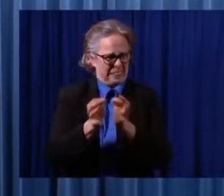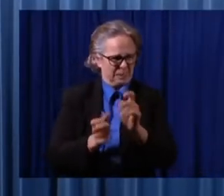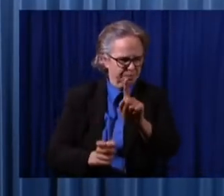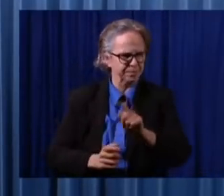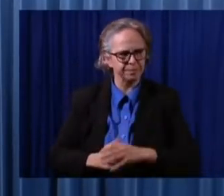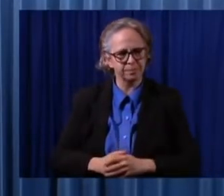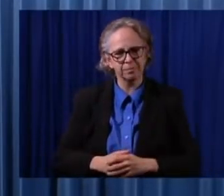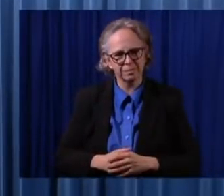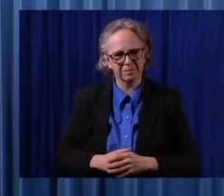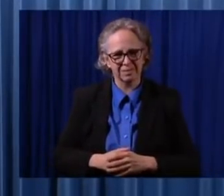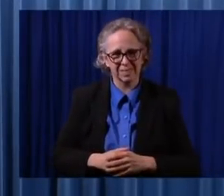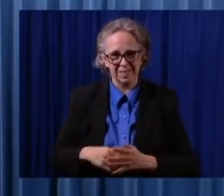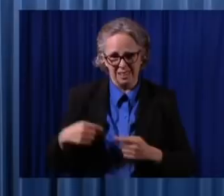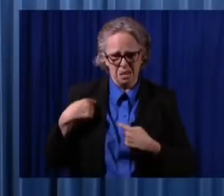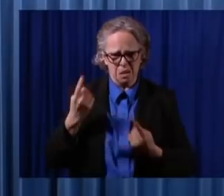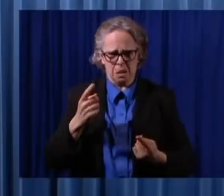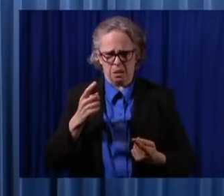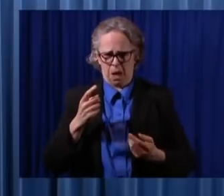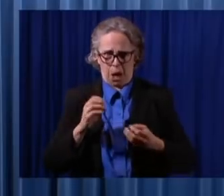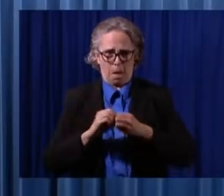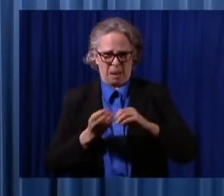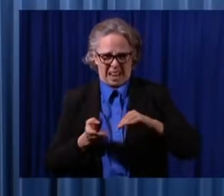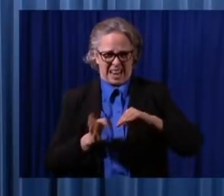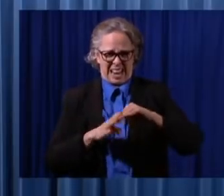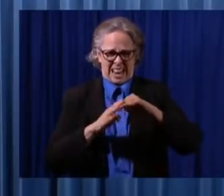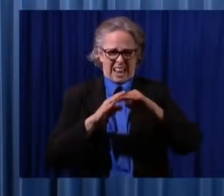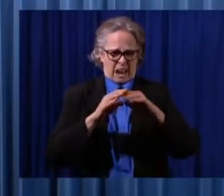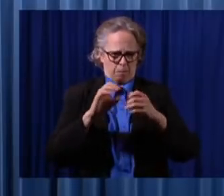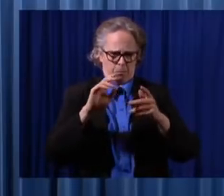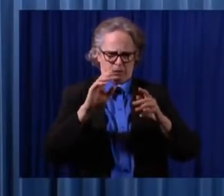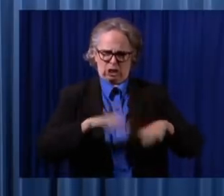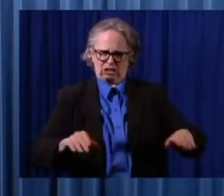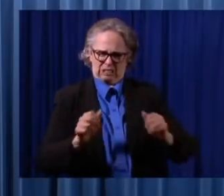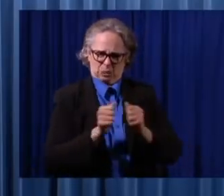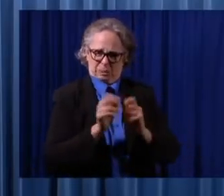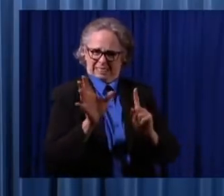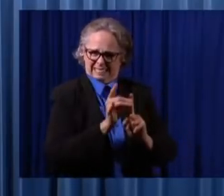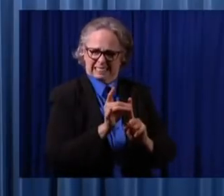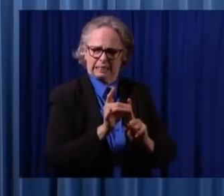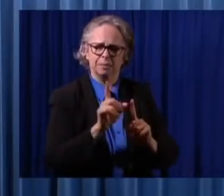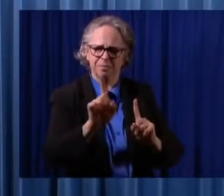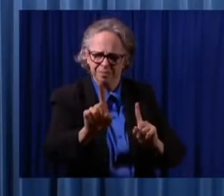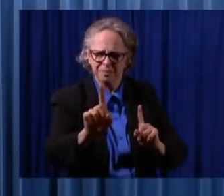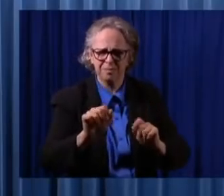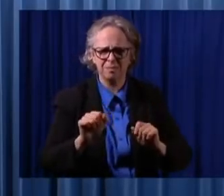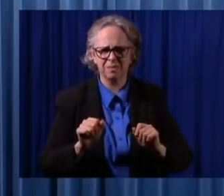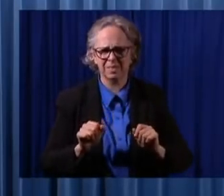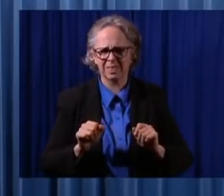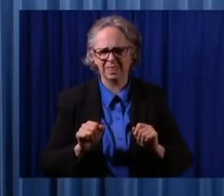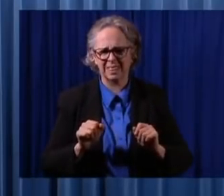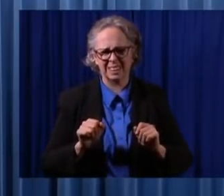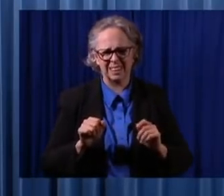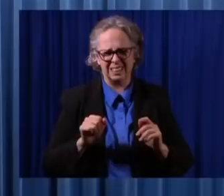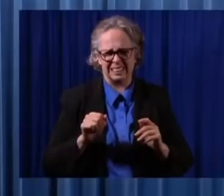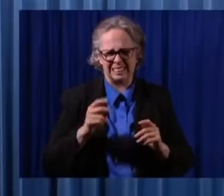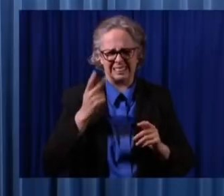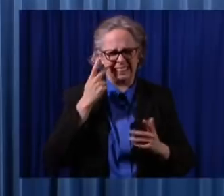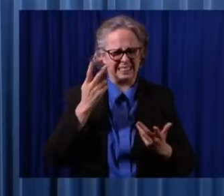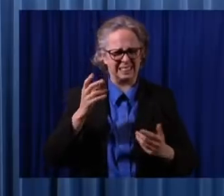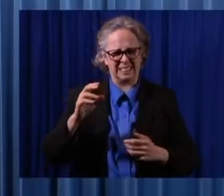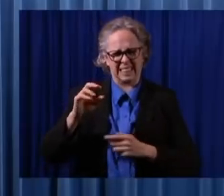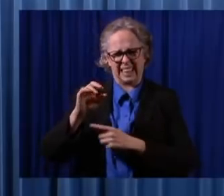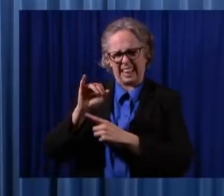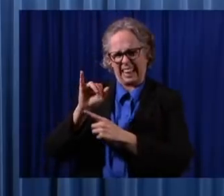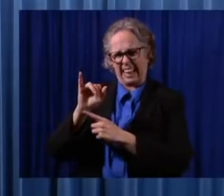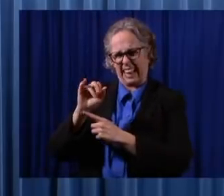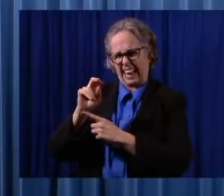increase in coronavirus, so too we've been seeing, more cases of this inflammatory syndrome that you mentioned, the multi-system